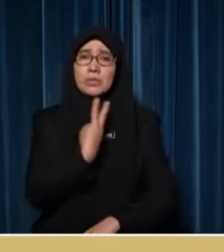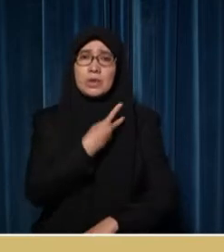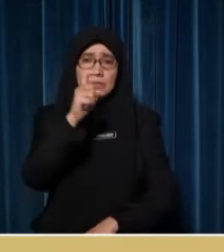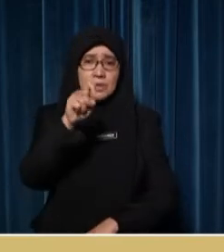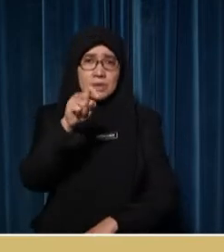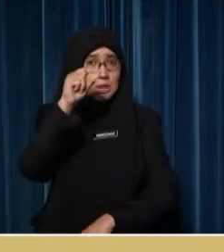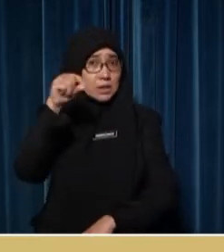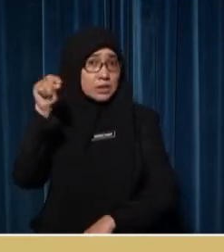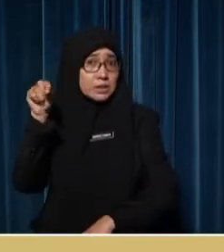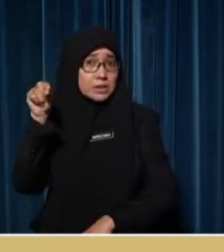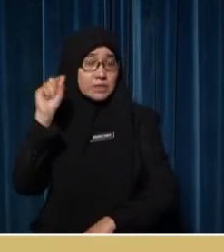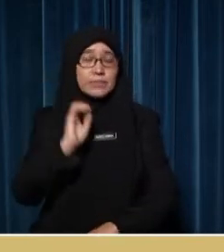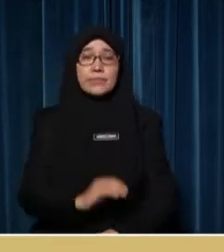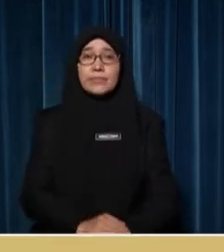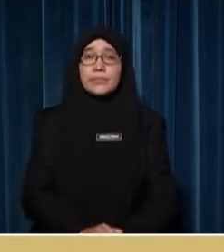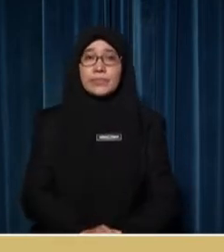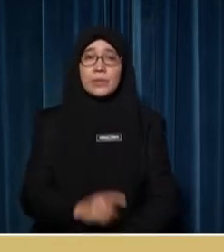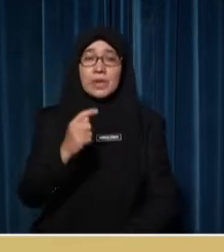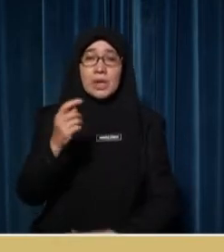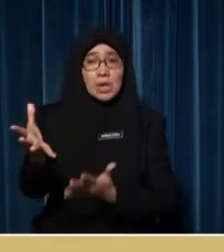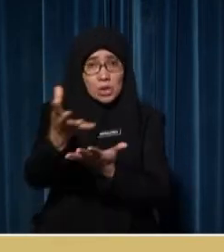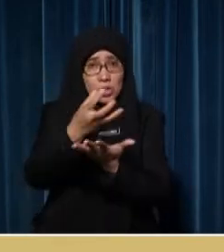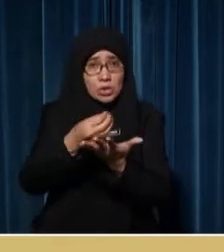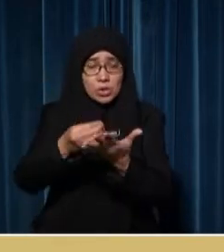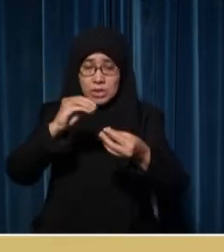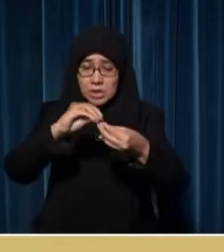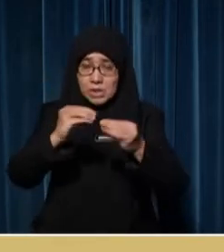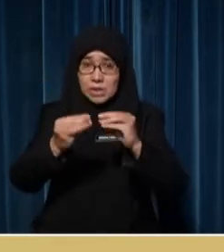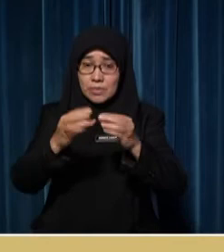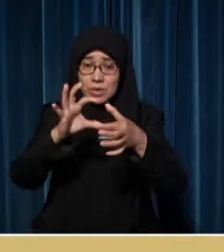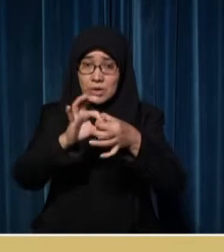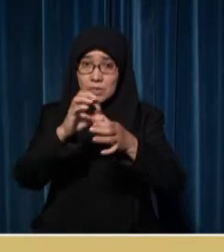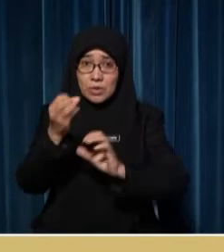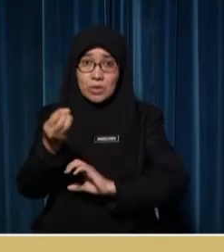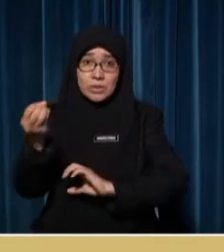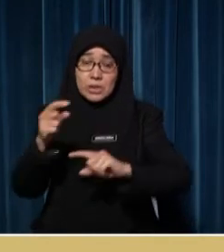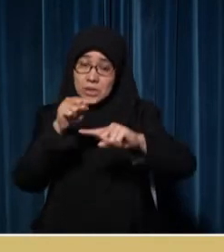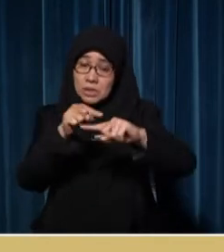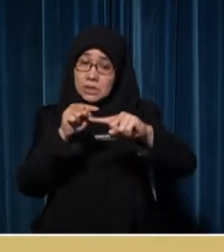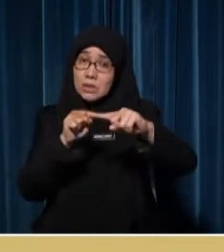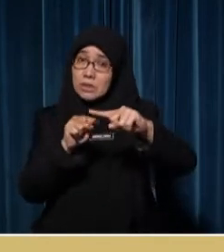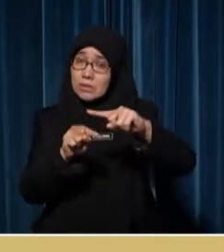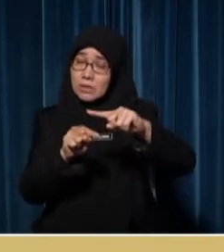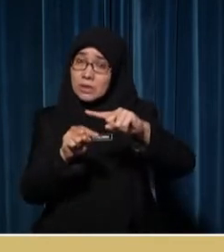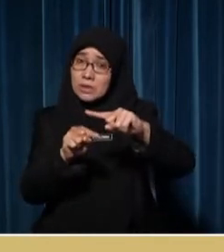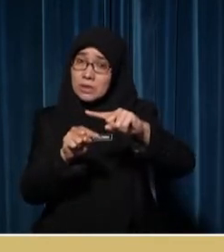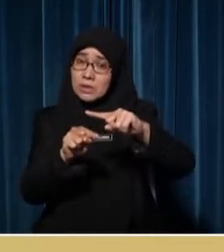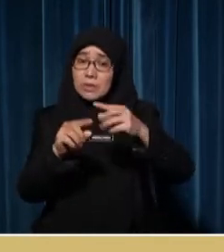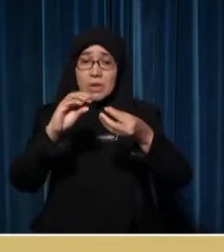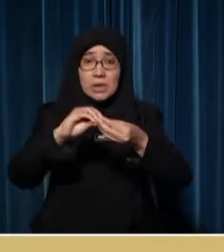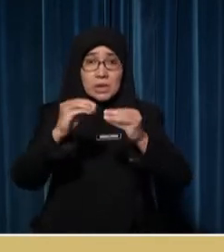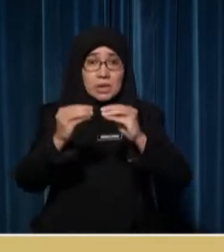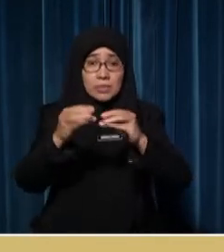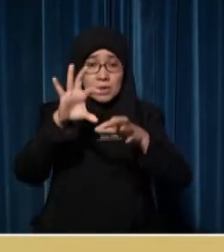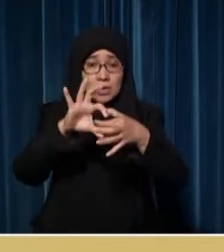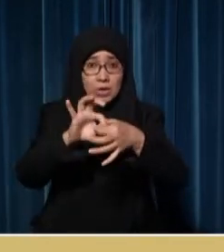write the total number of objects divided by the number of